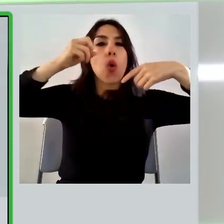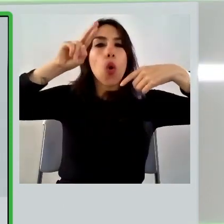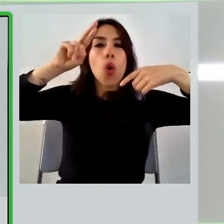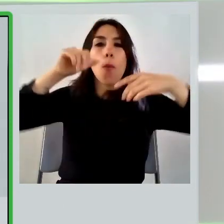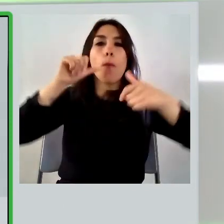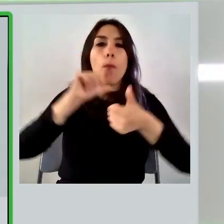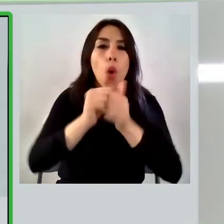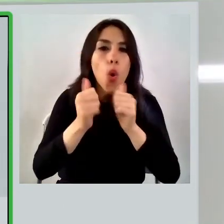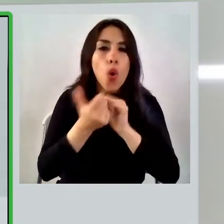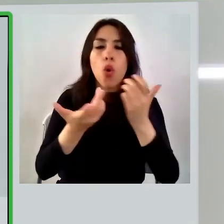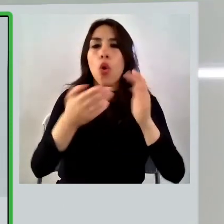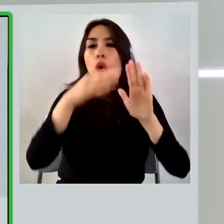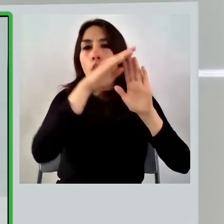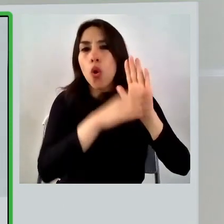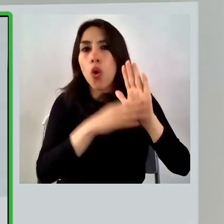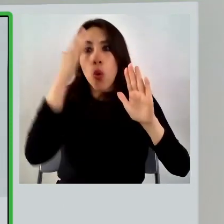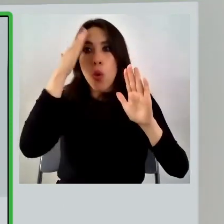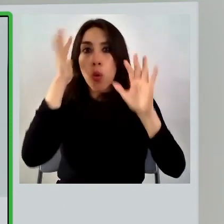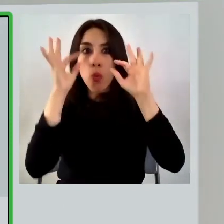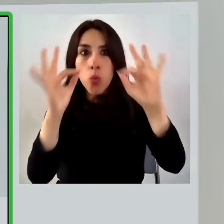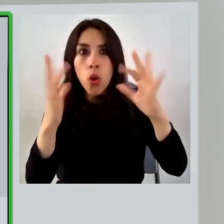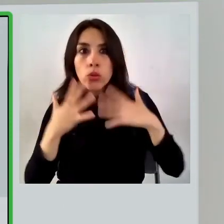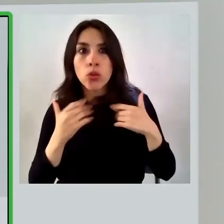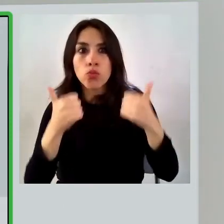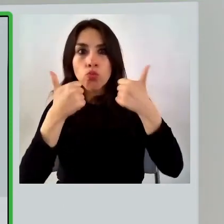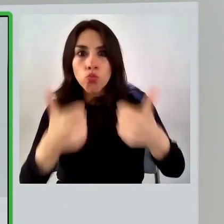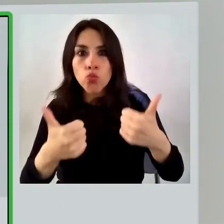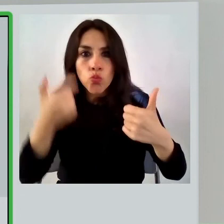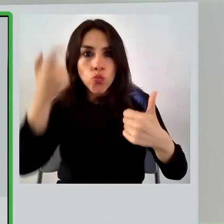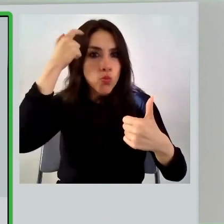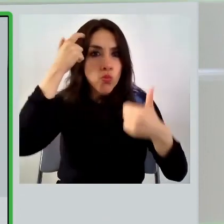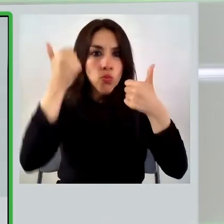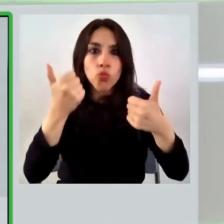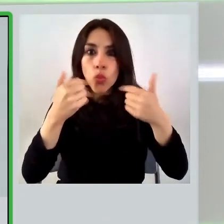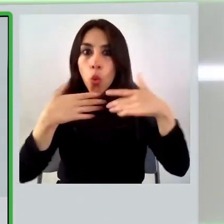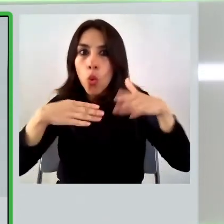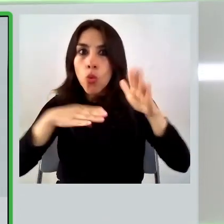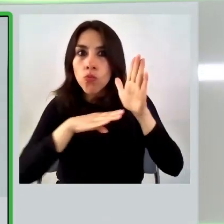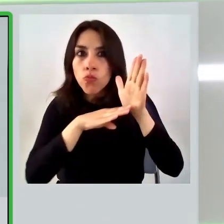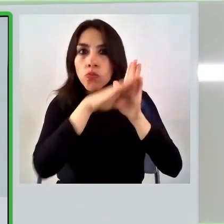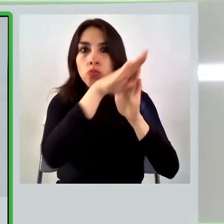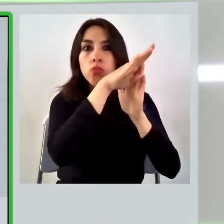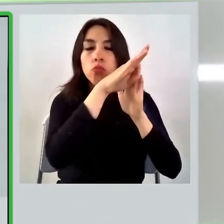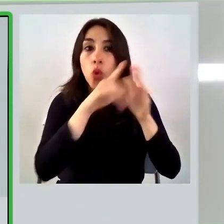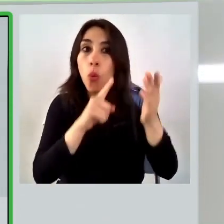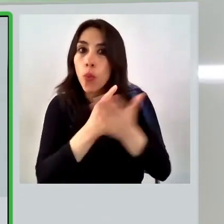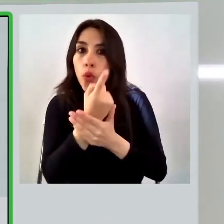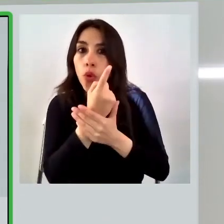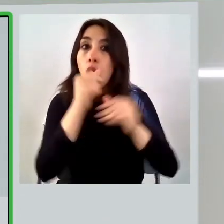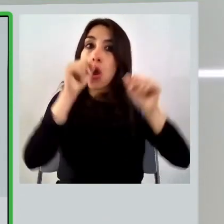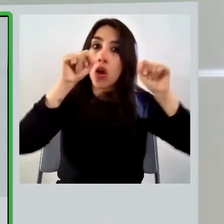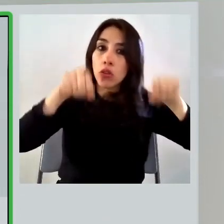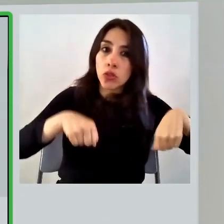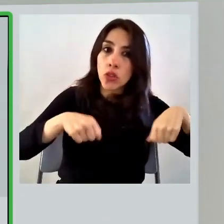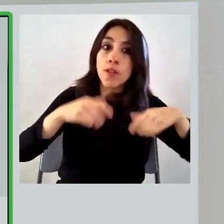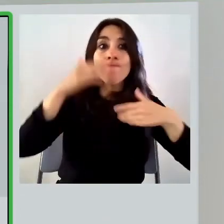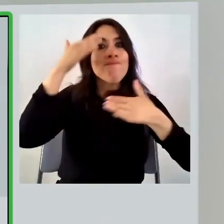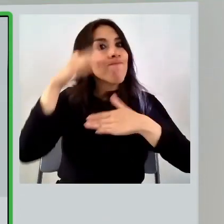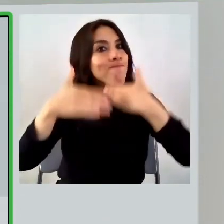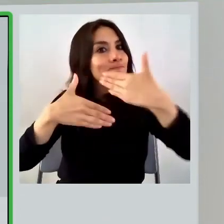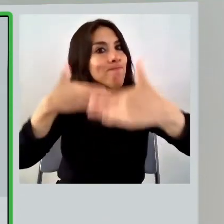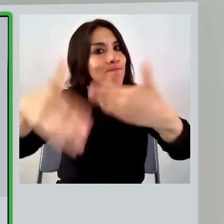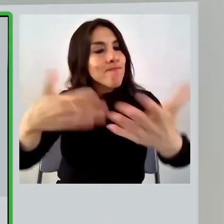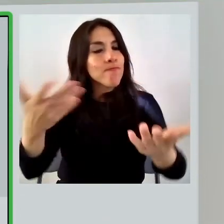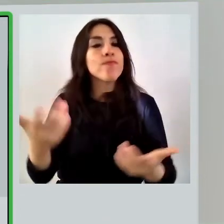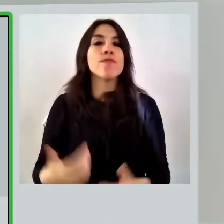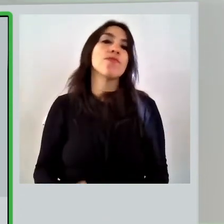an employee will disclose a disability by 38% compared to employees of